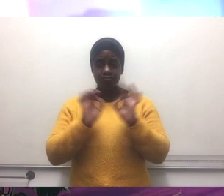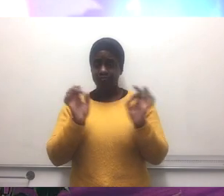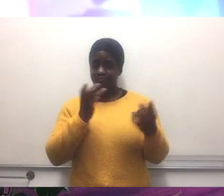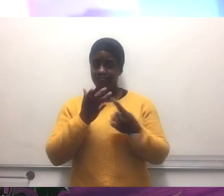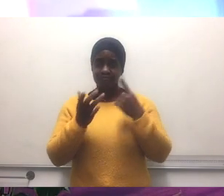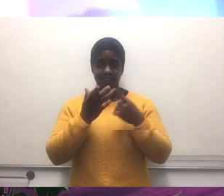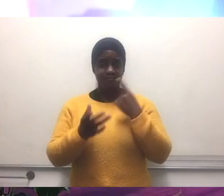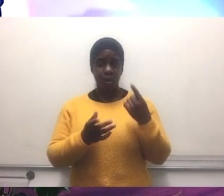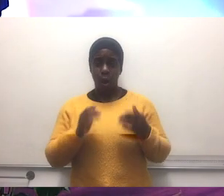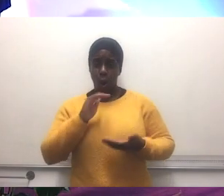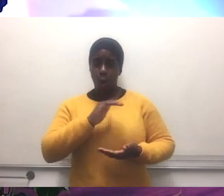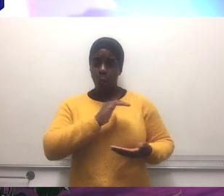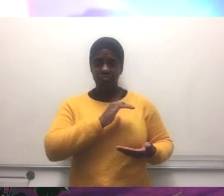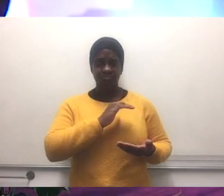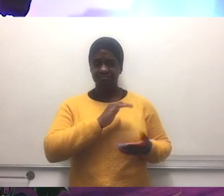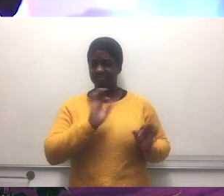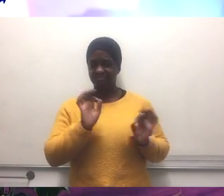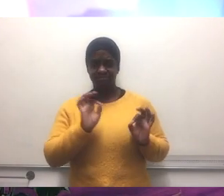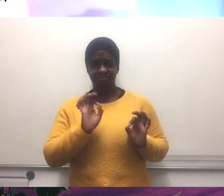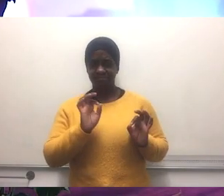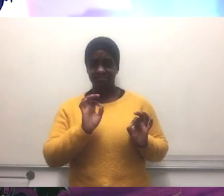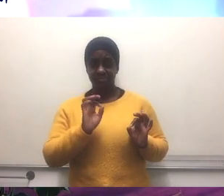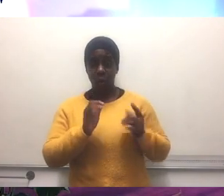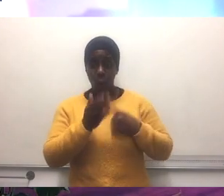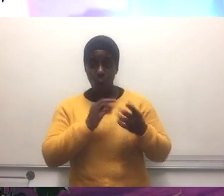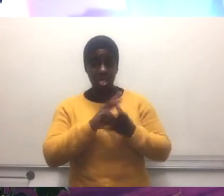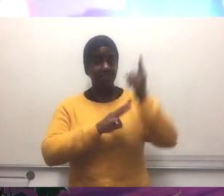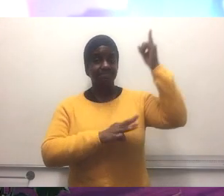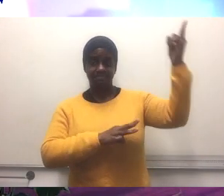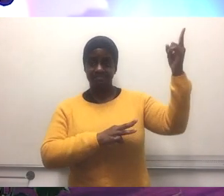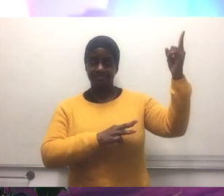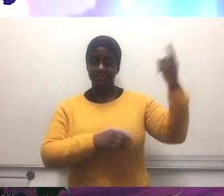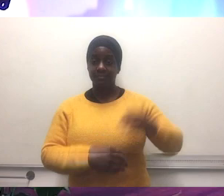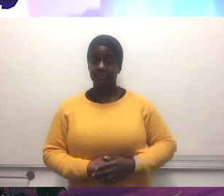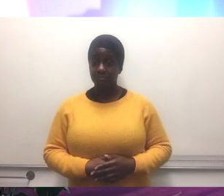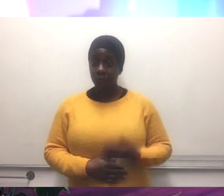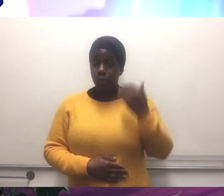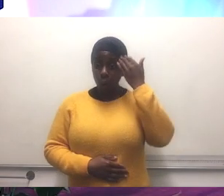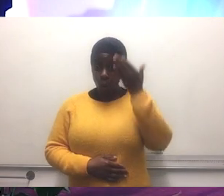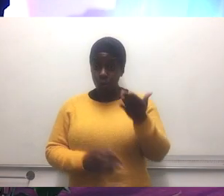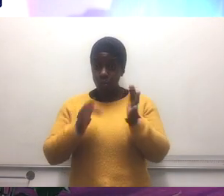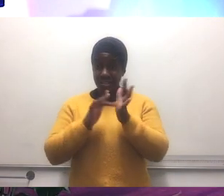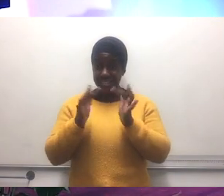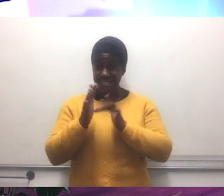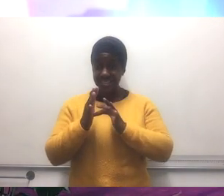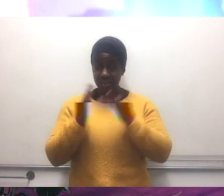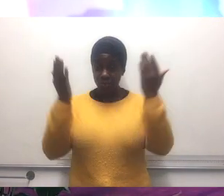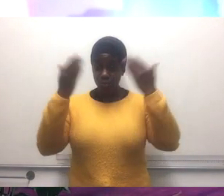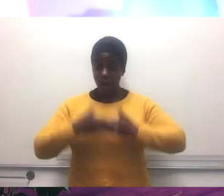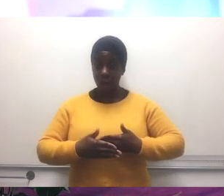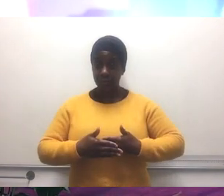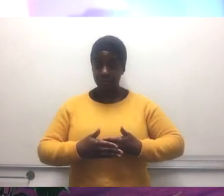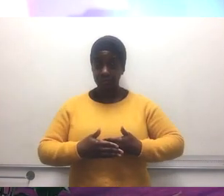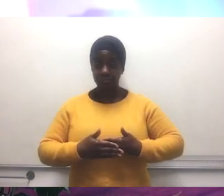other God like Jesus. If you don't know Jesus tonight, I've come by to let you know he